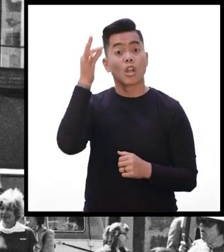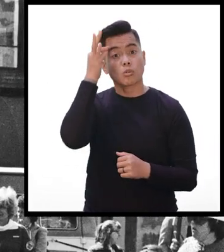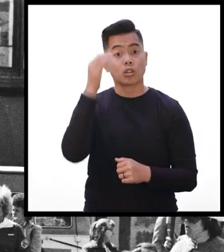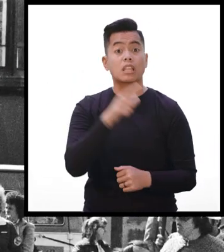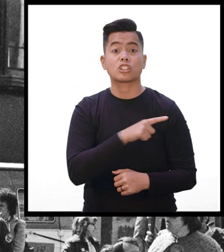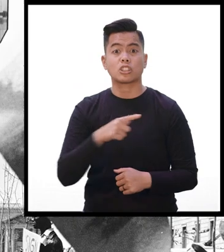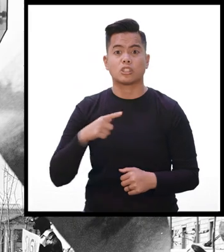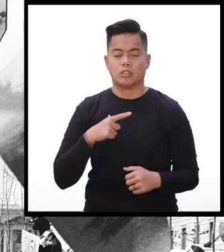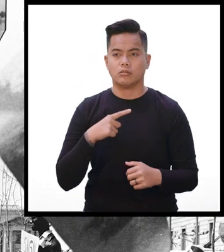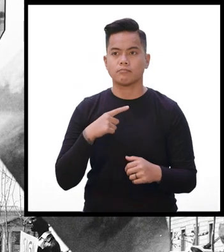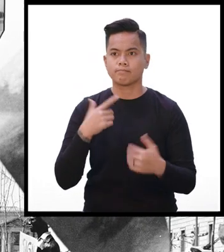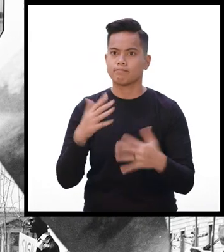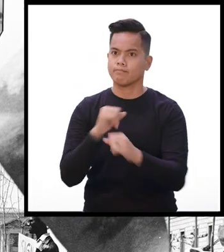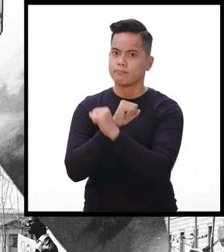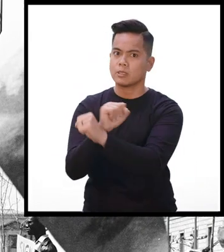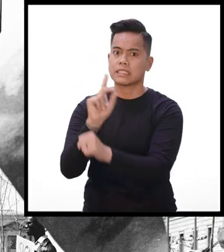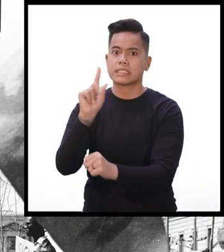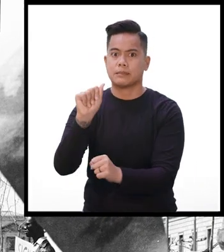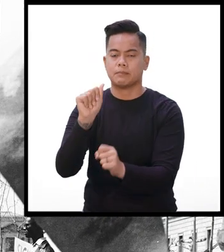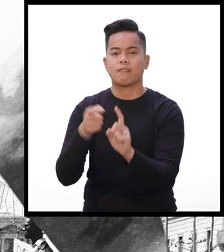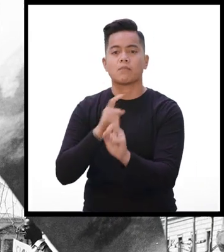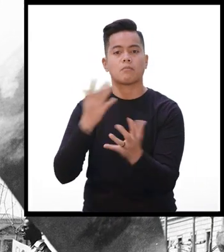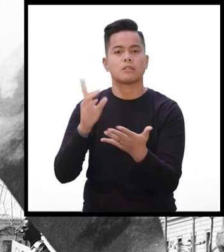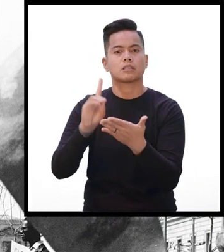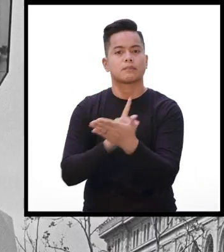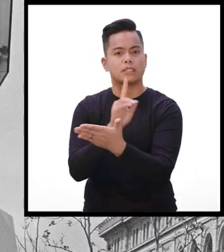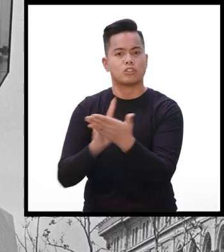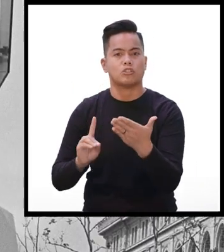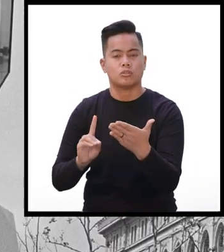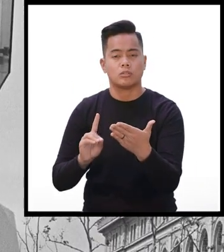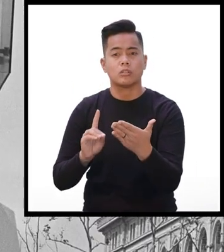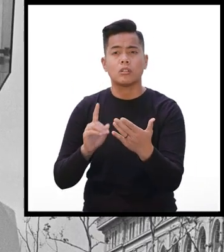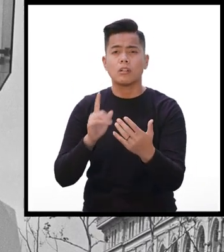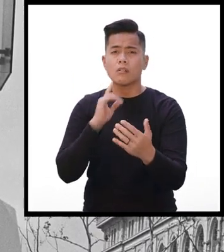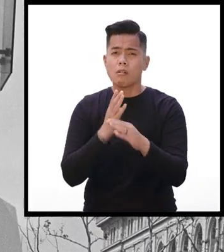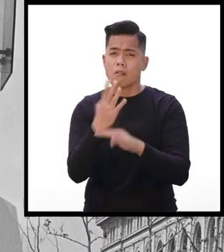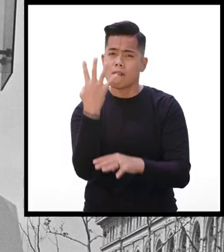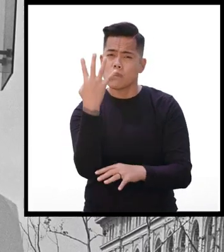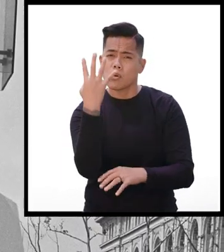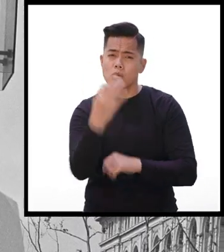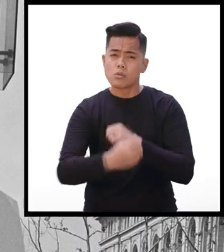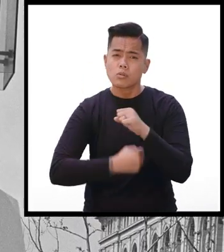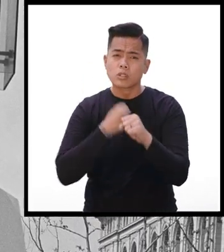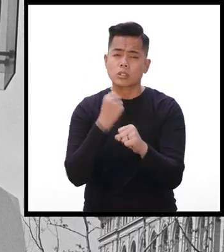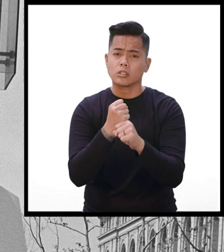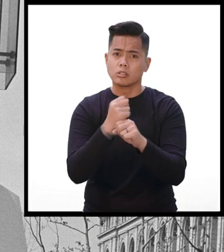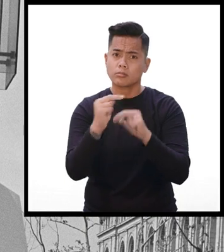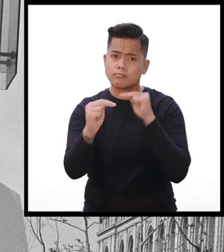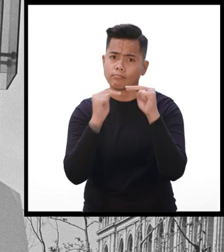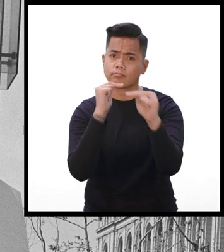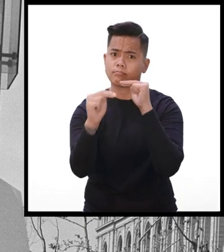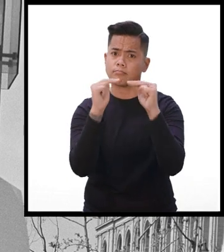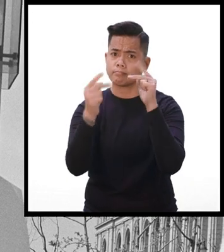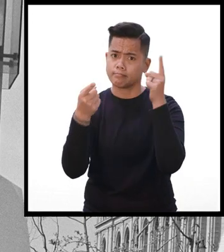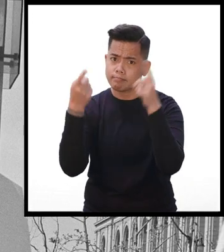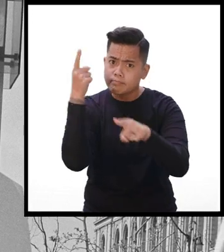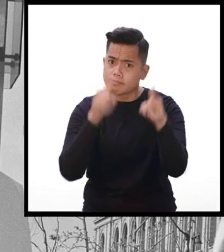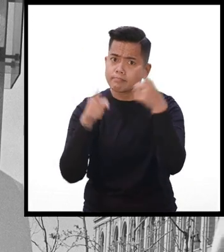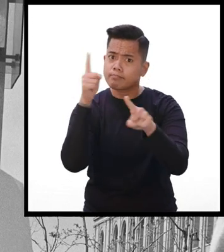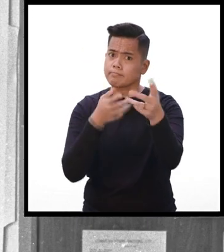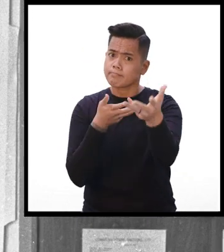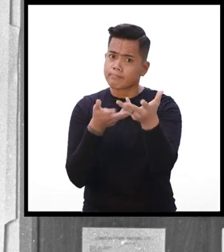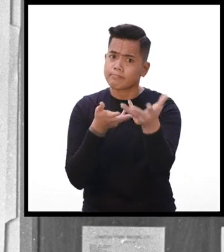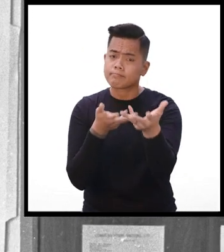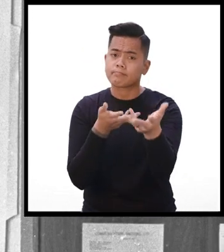which protected disabled people from discrimination. After 4 long years of